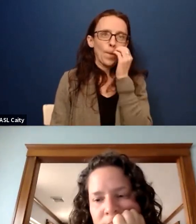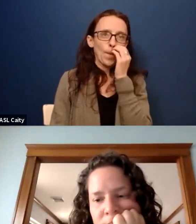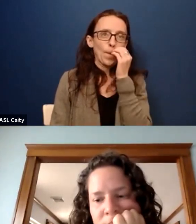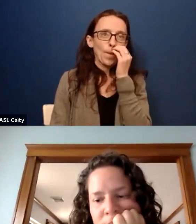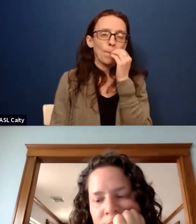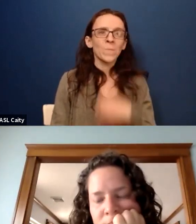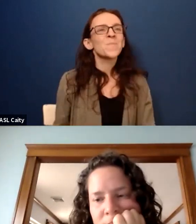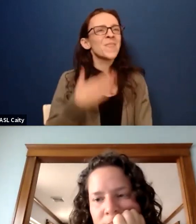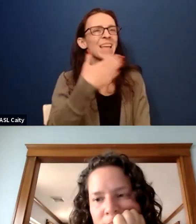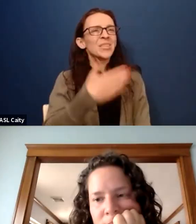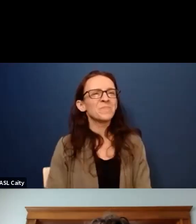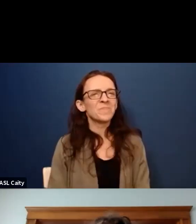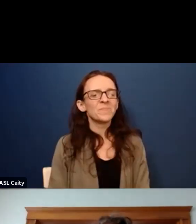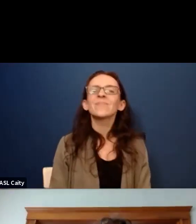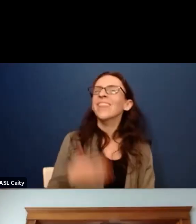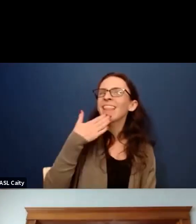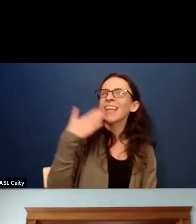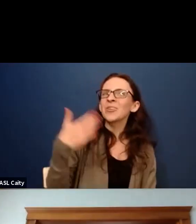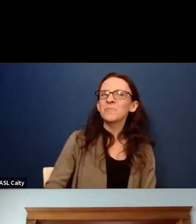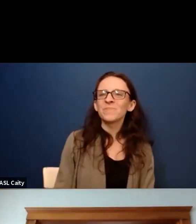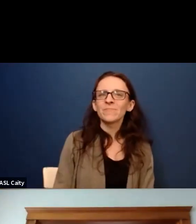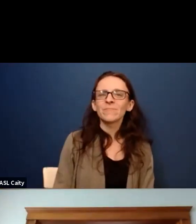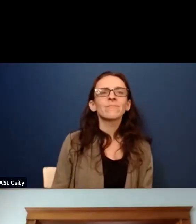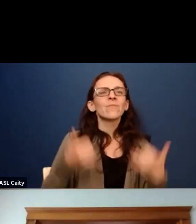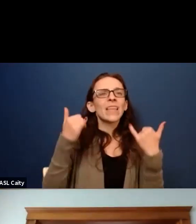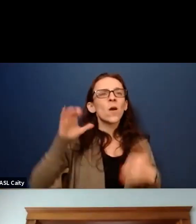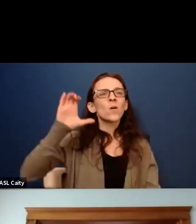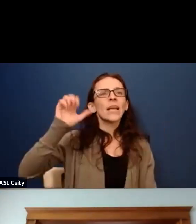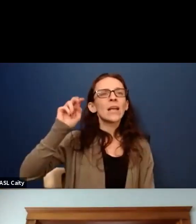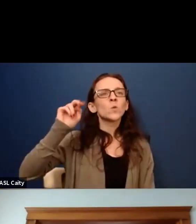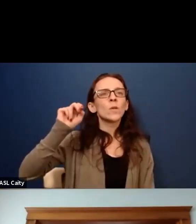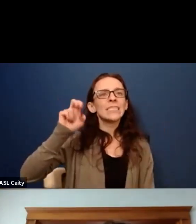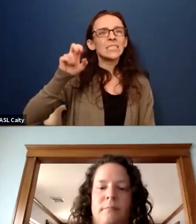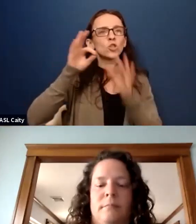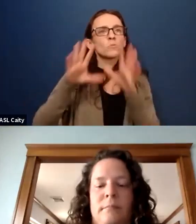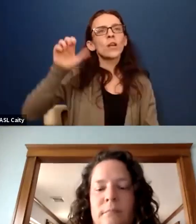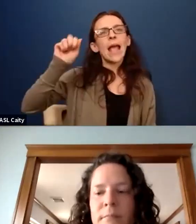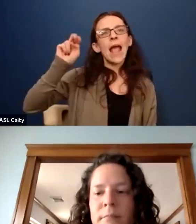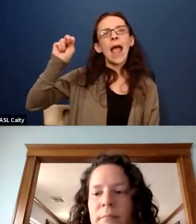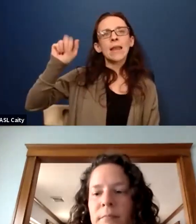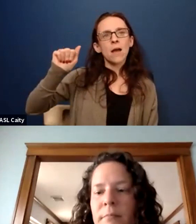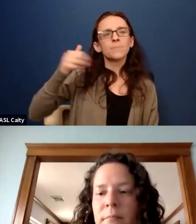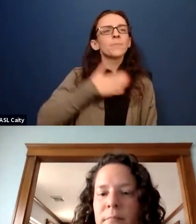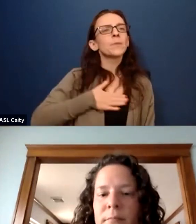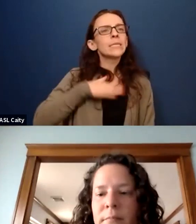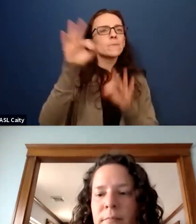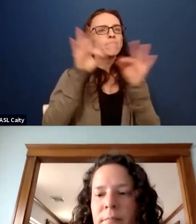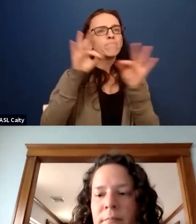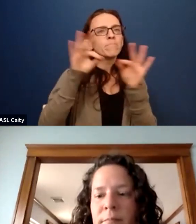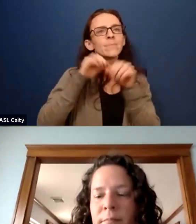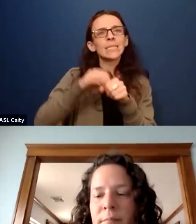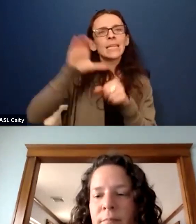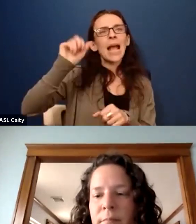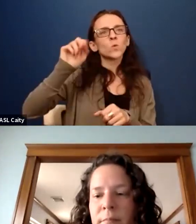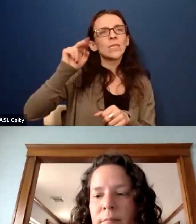you. Thank you. Our Cantonese interpreter is Anna Tse. Please give the Zoom instructions in